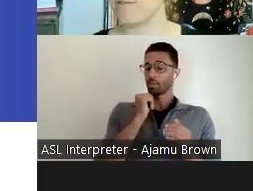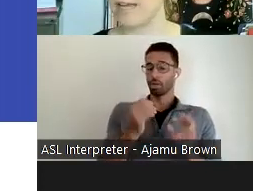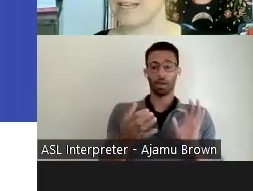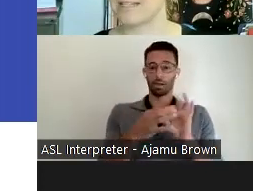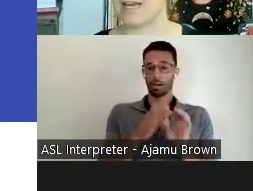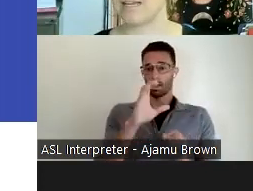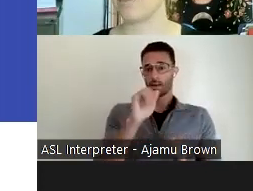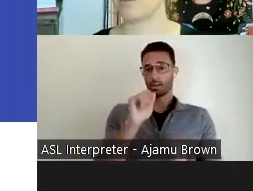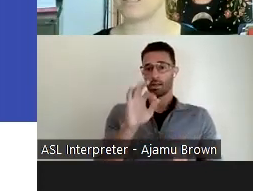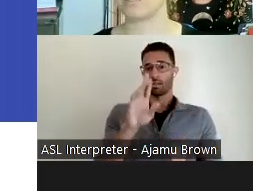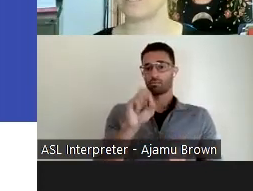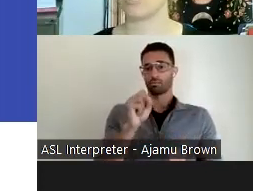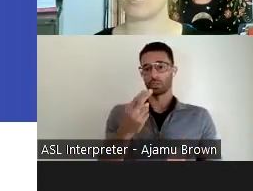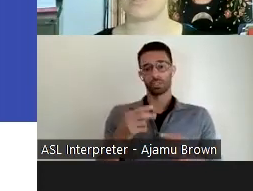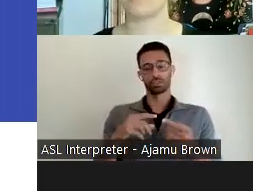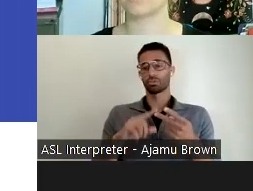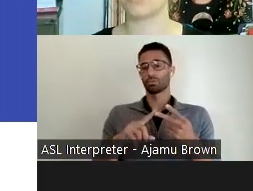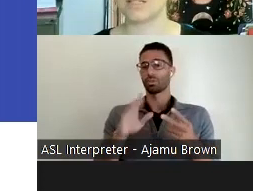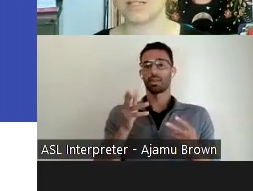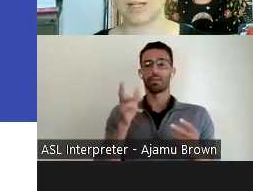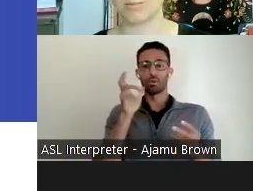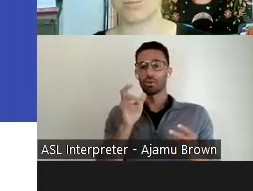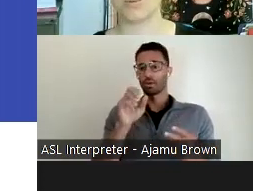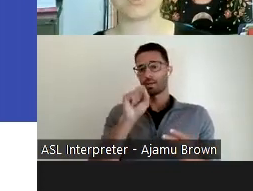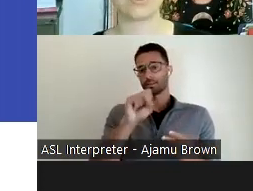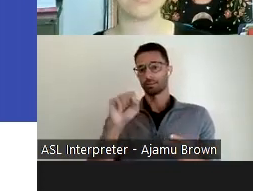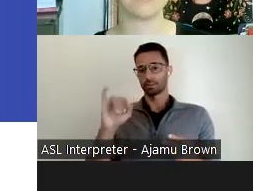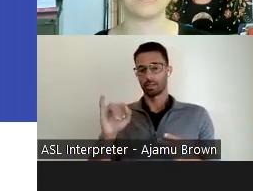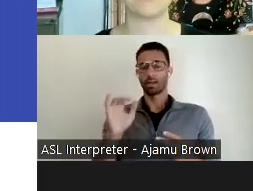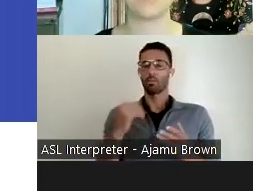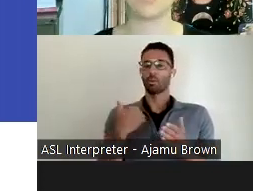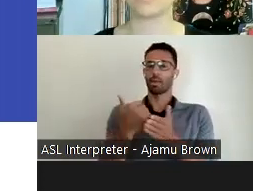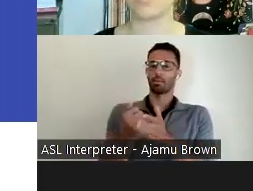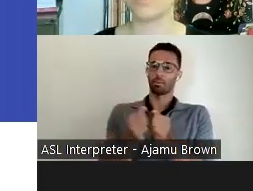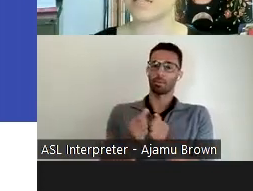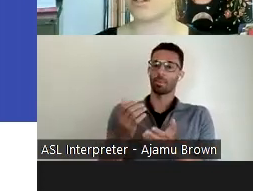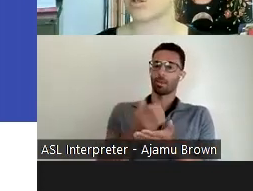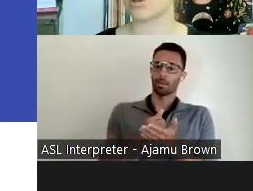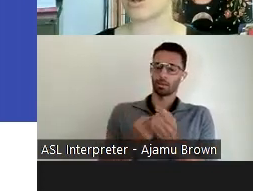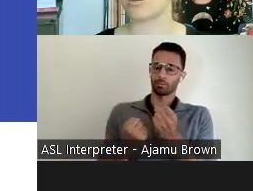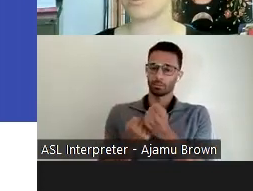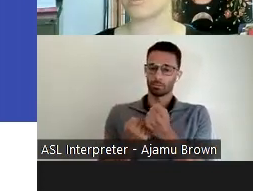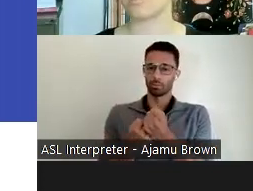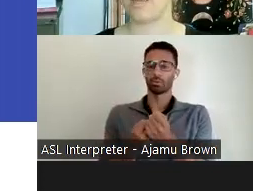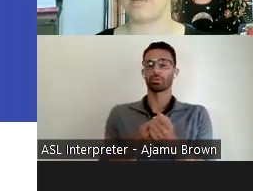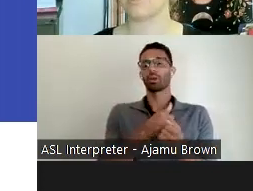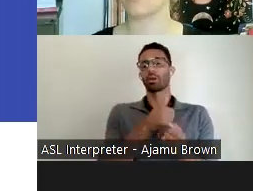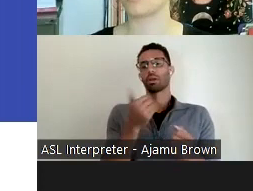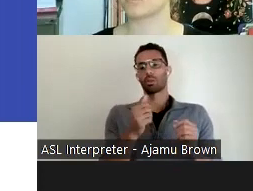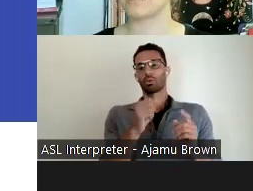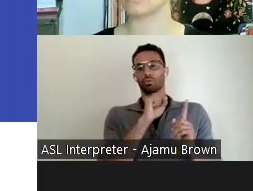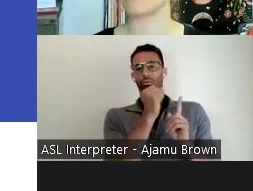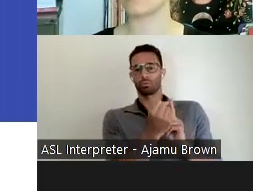heard of SSI, something like that. So we're helping them with income supports. We're helping them with all these other social supports so that